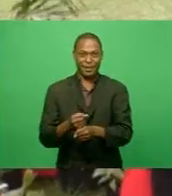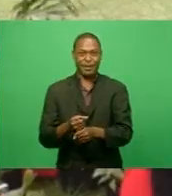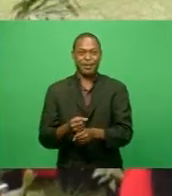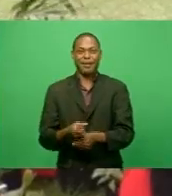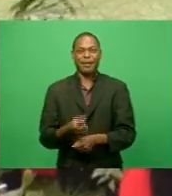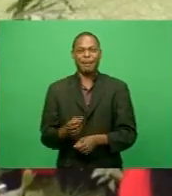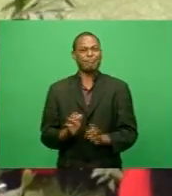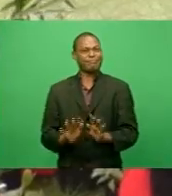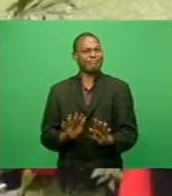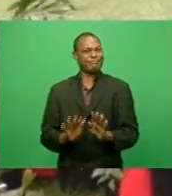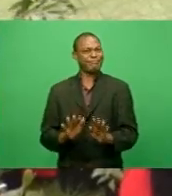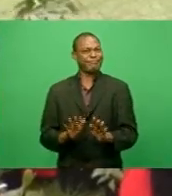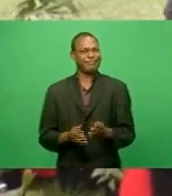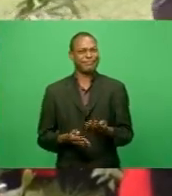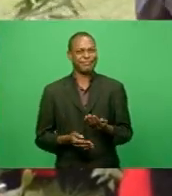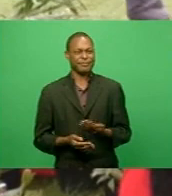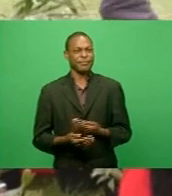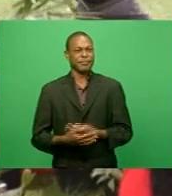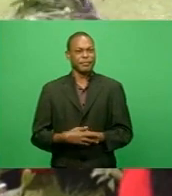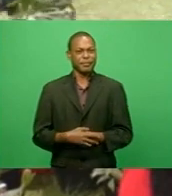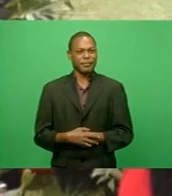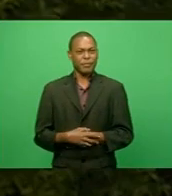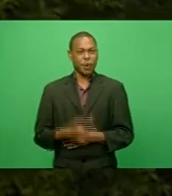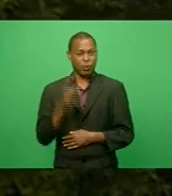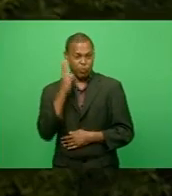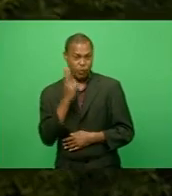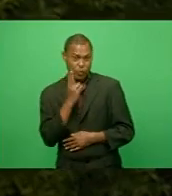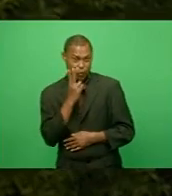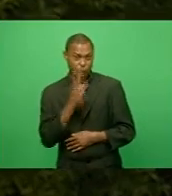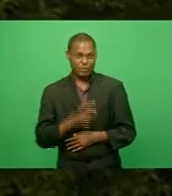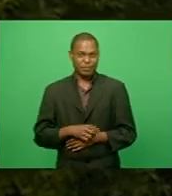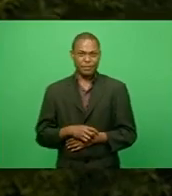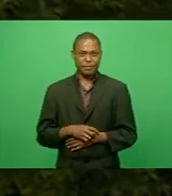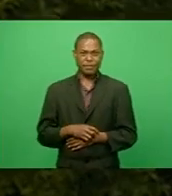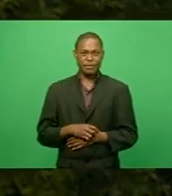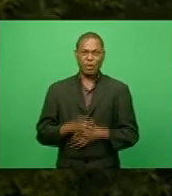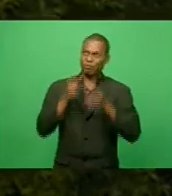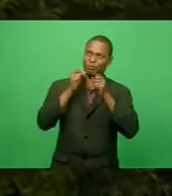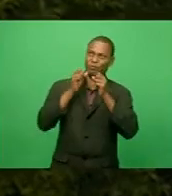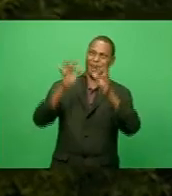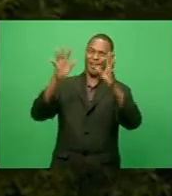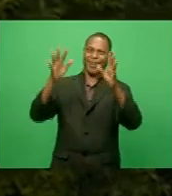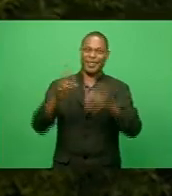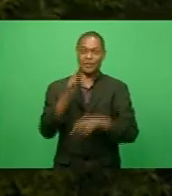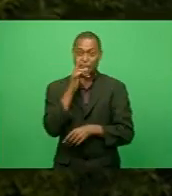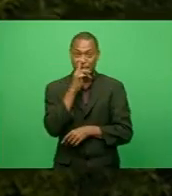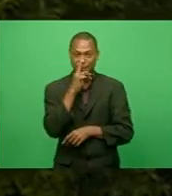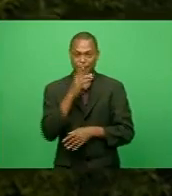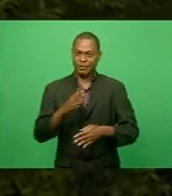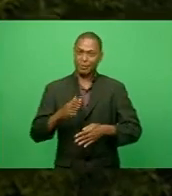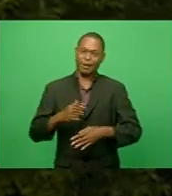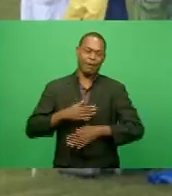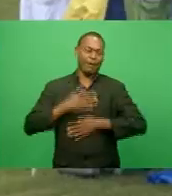FBC and Vodafone is very well. I can hear the cheering going on in the back already. It's been